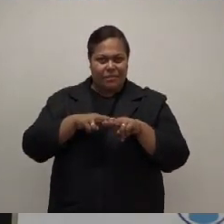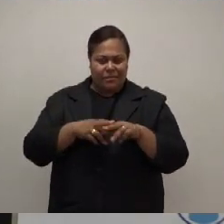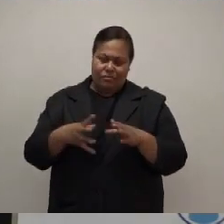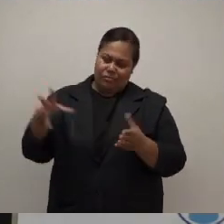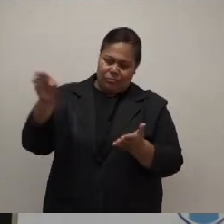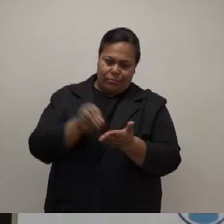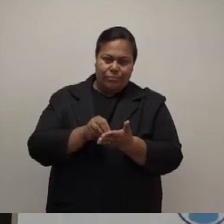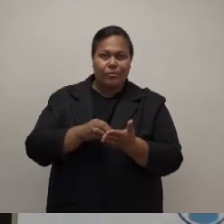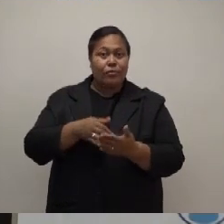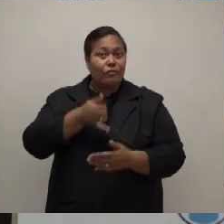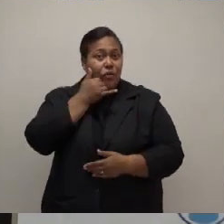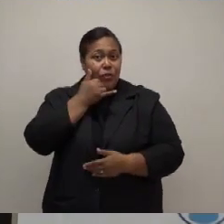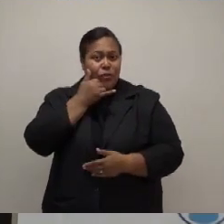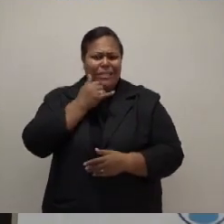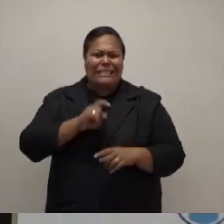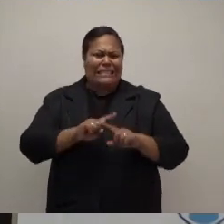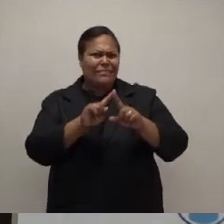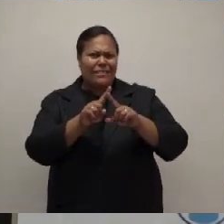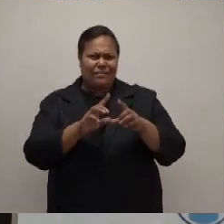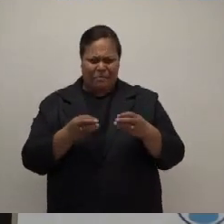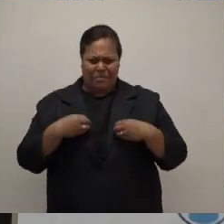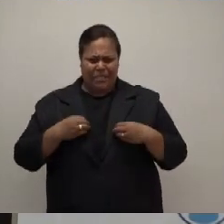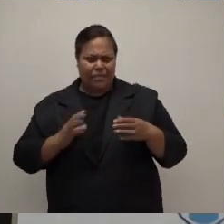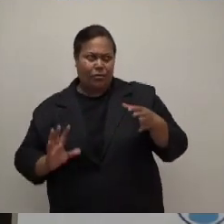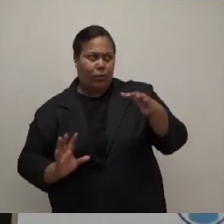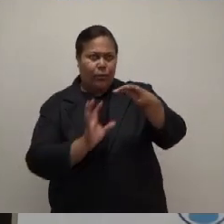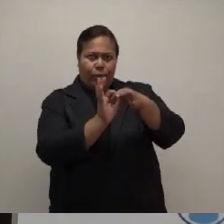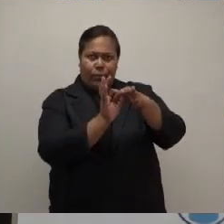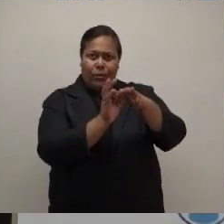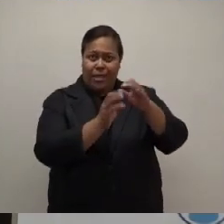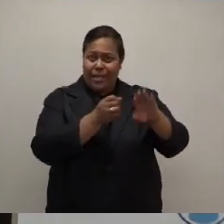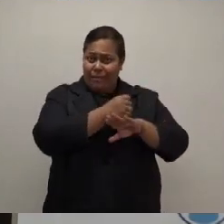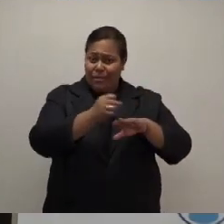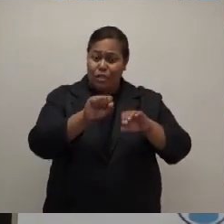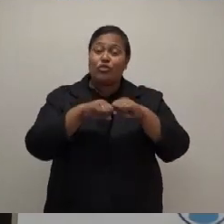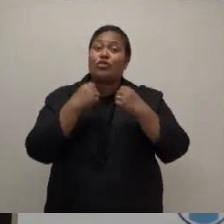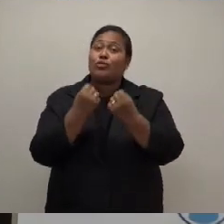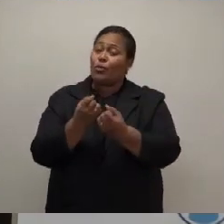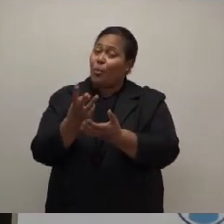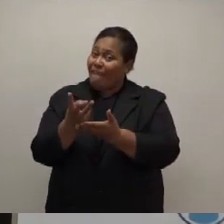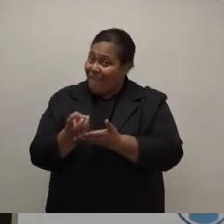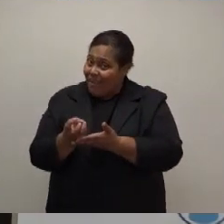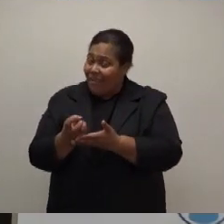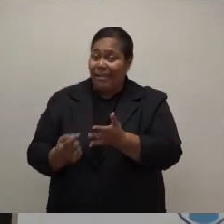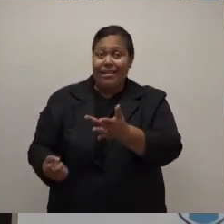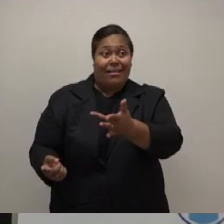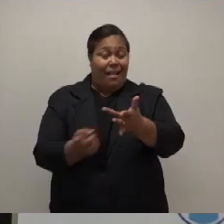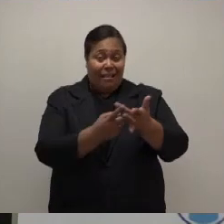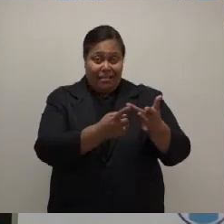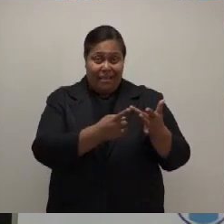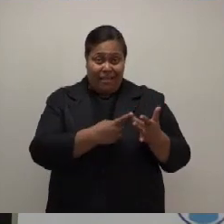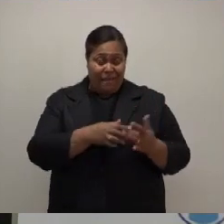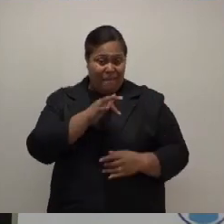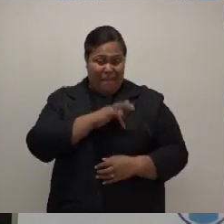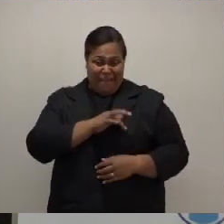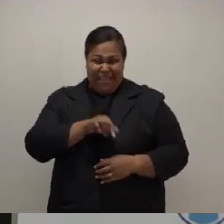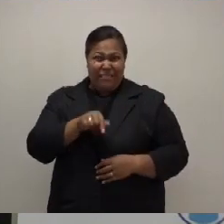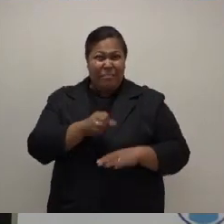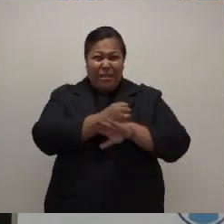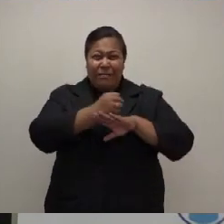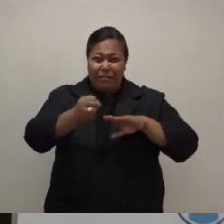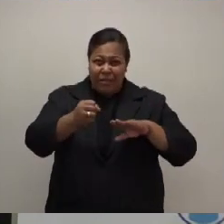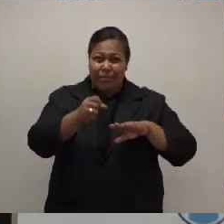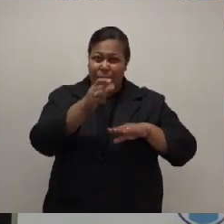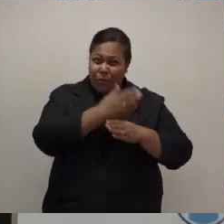Entities in which the government holds an interest and social welfare recipients, other government assistance beneficiaries, as well as civil